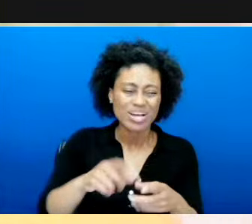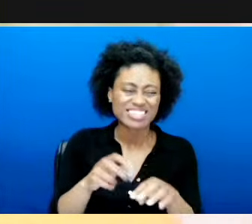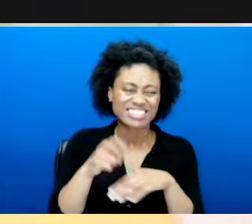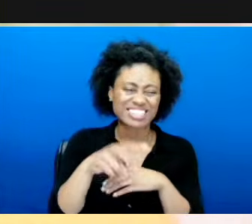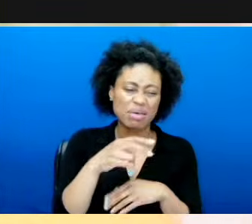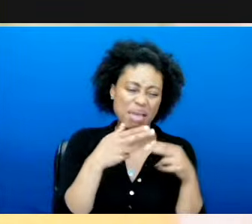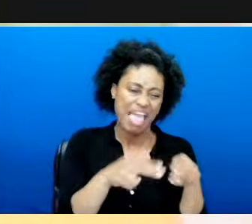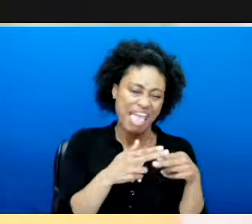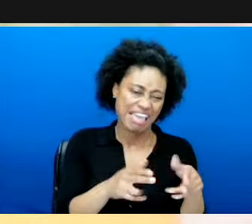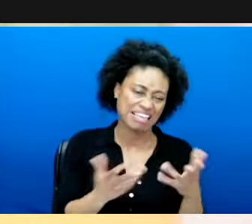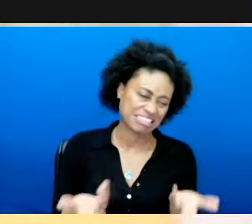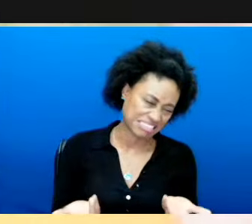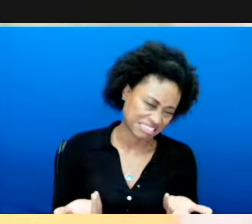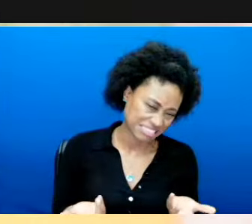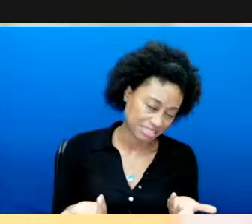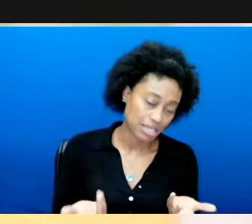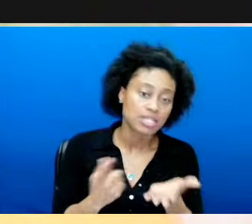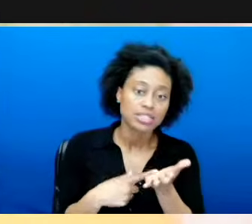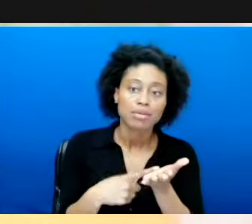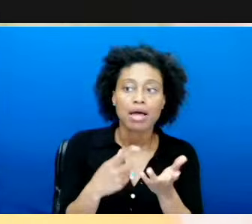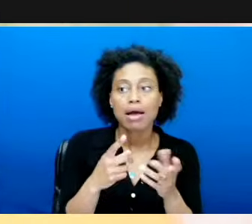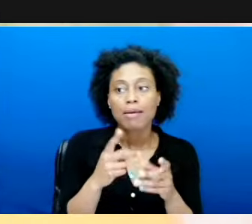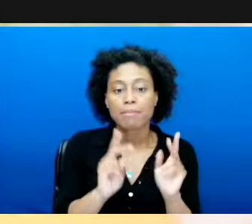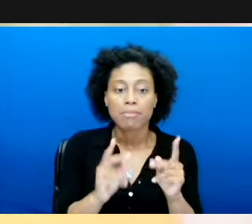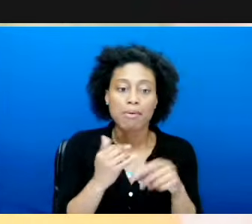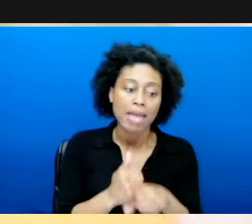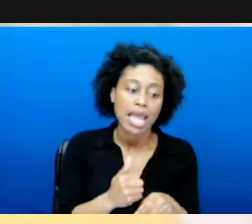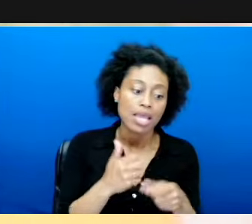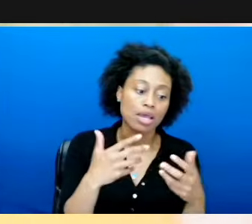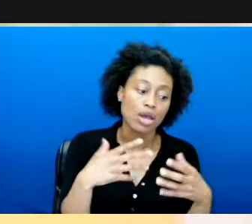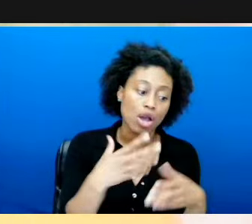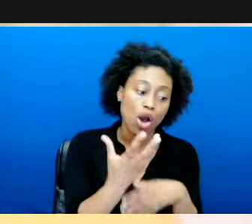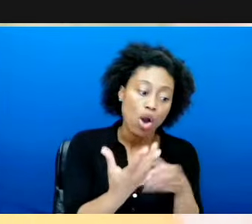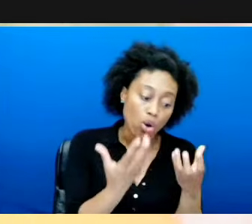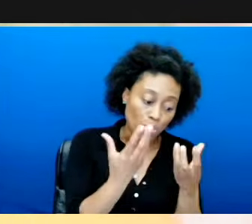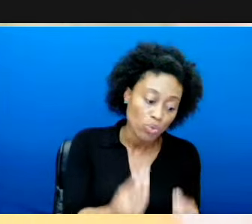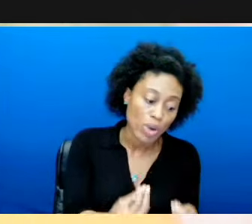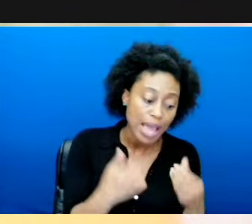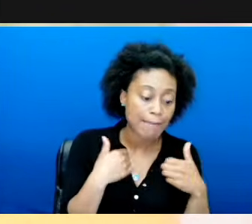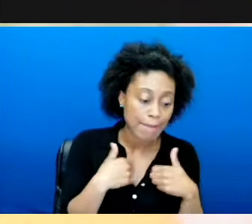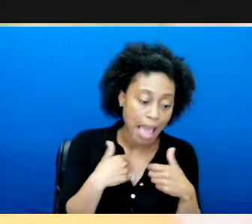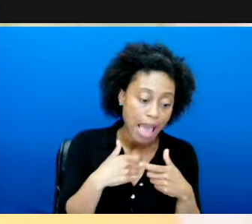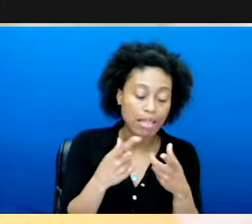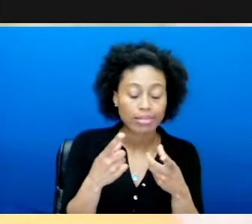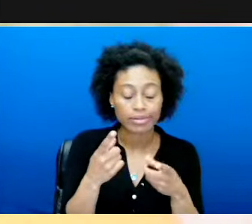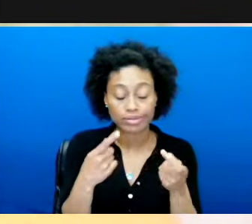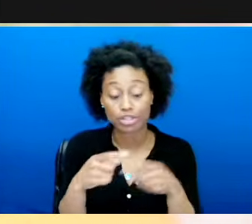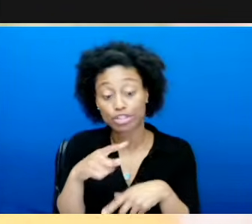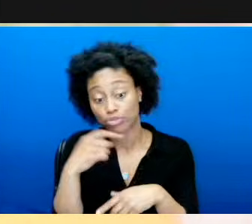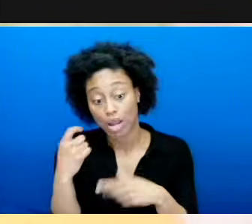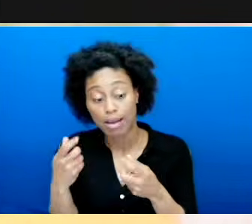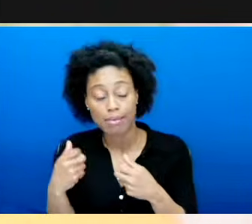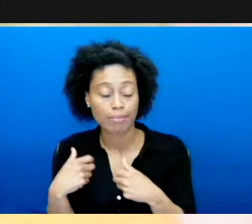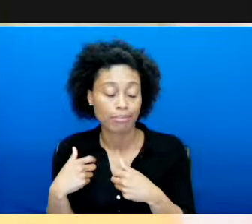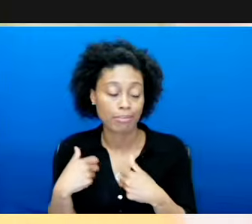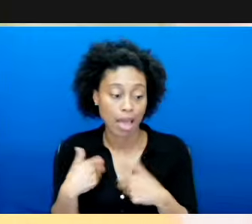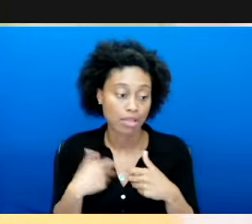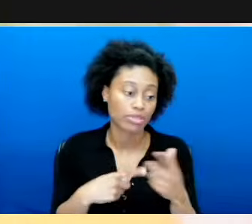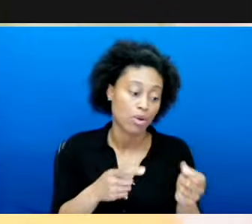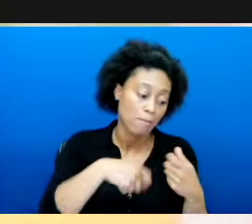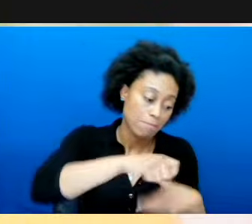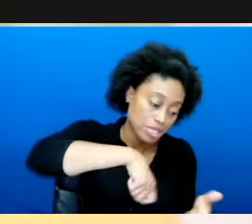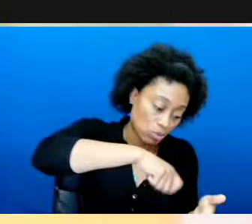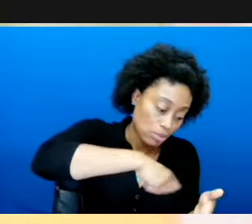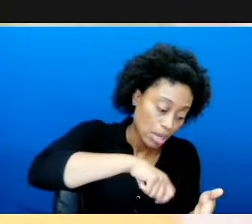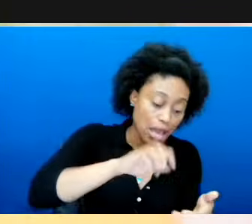Sometimes people will make like a wet bath and a dry bath to fry things. And so they'll be mixing together like buttermilk or egg.